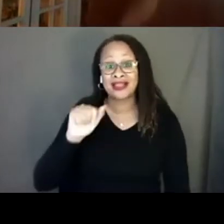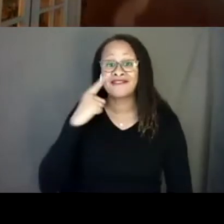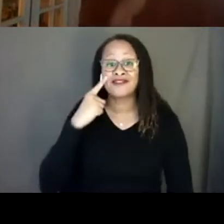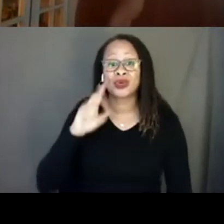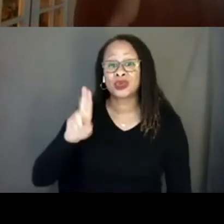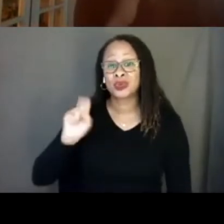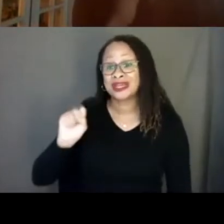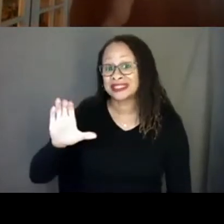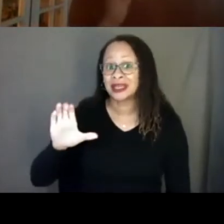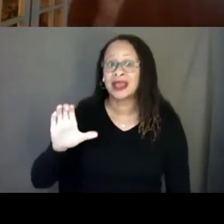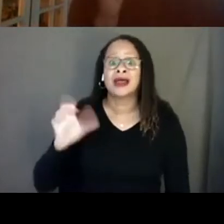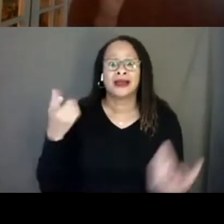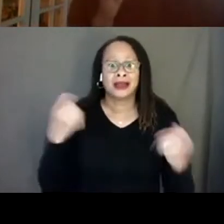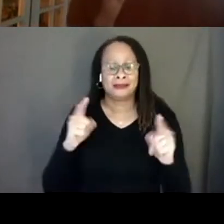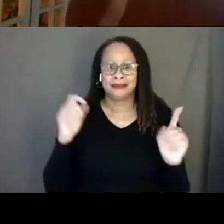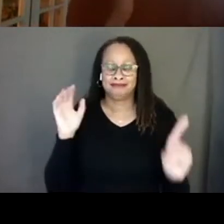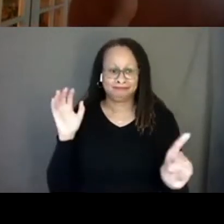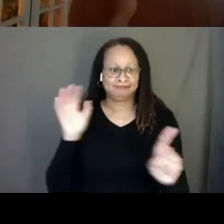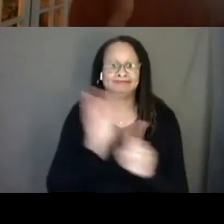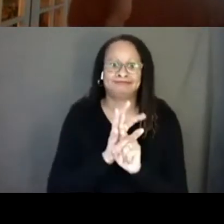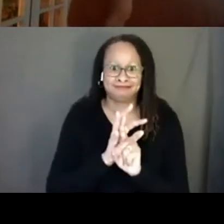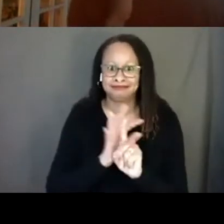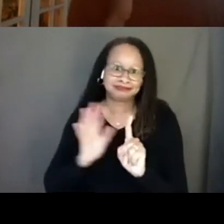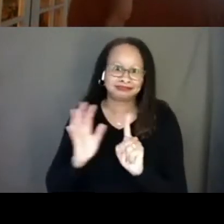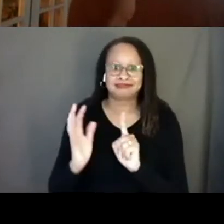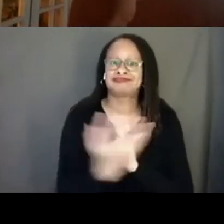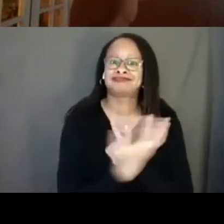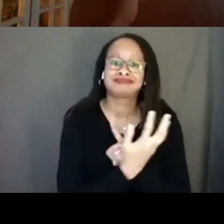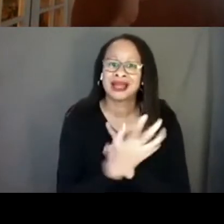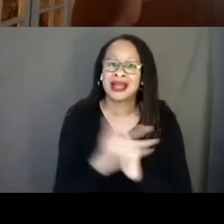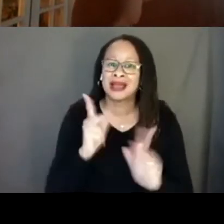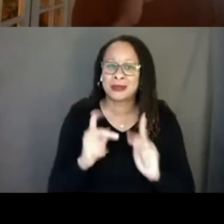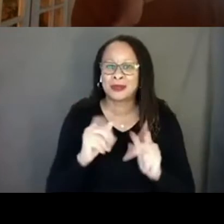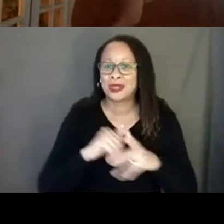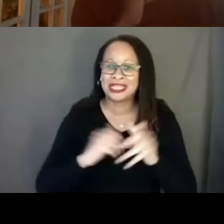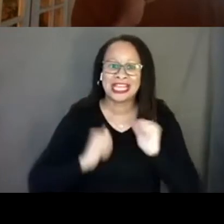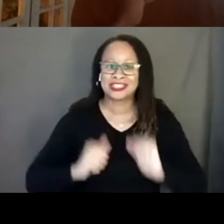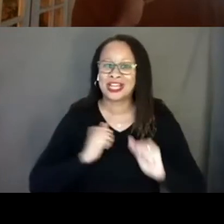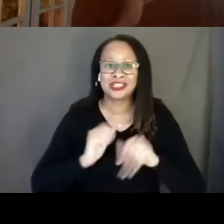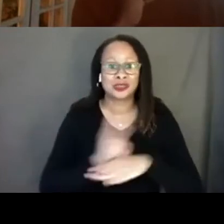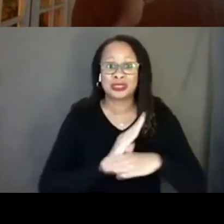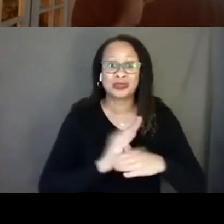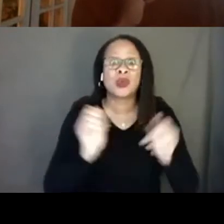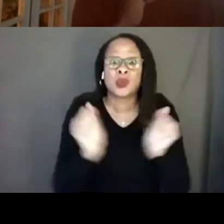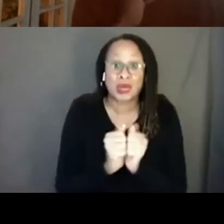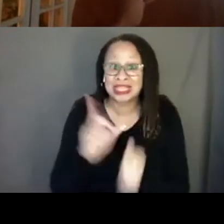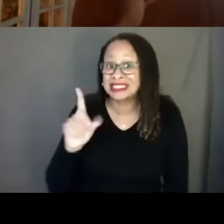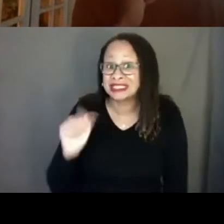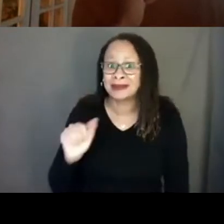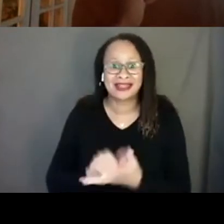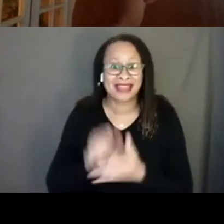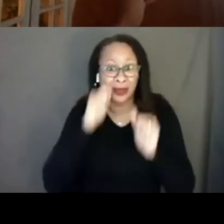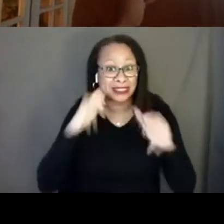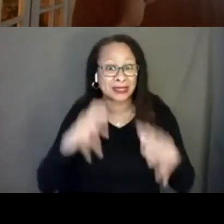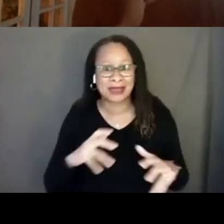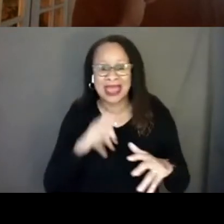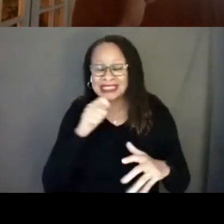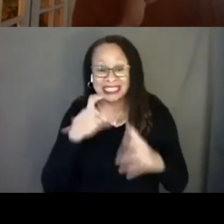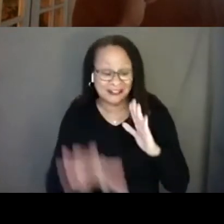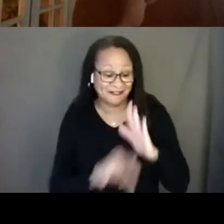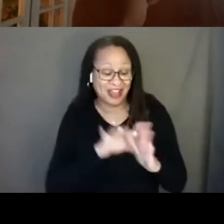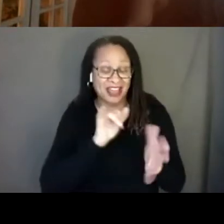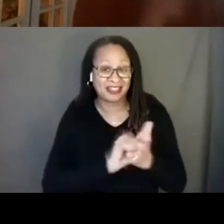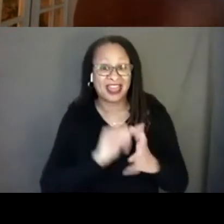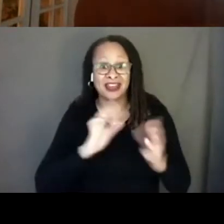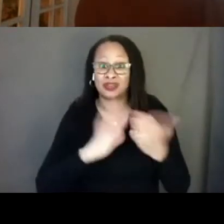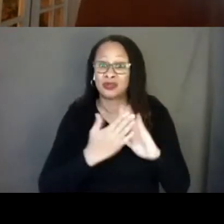was suddenly surrounded by people in the entertainment industry with disabilities, and that was amazing. But I didn't really find that community until my second year